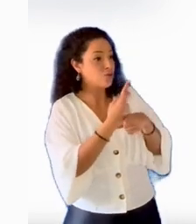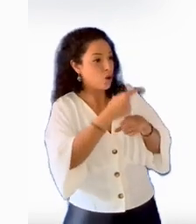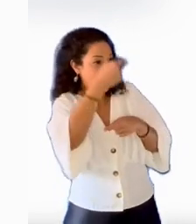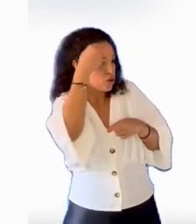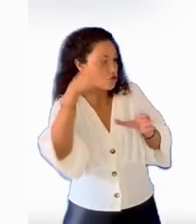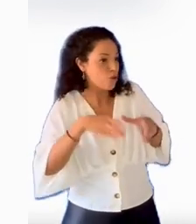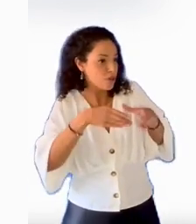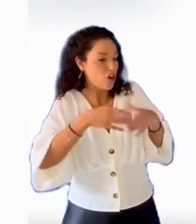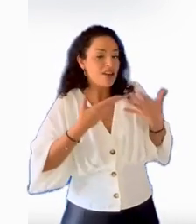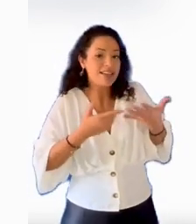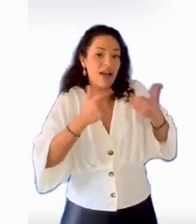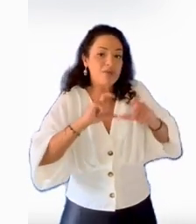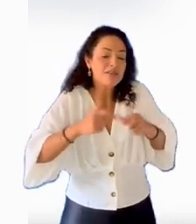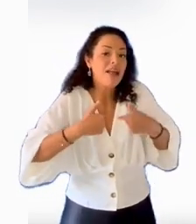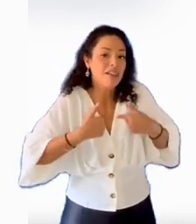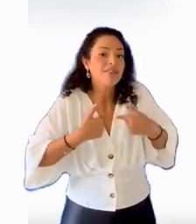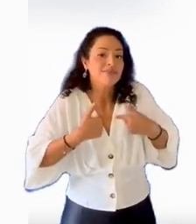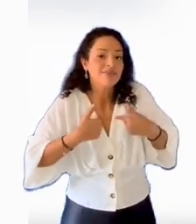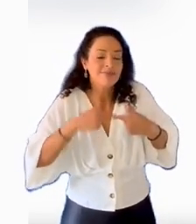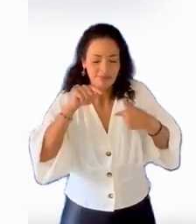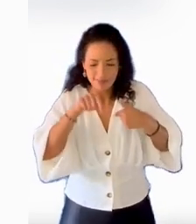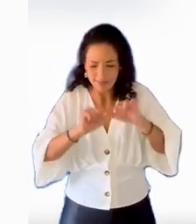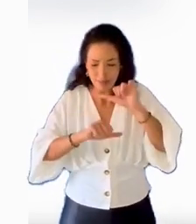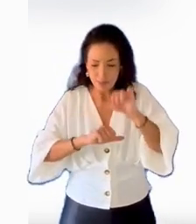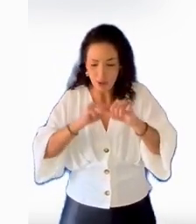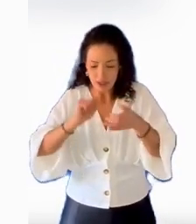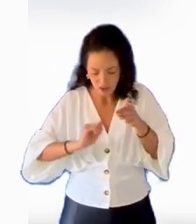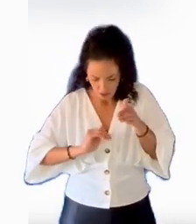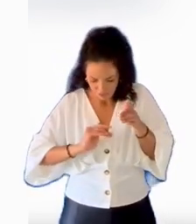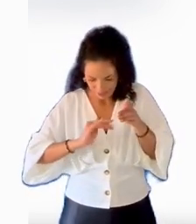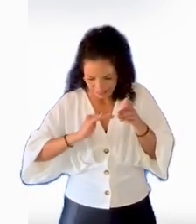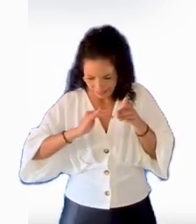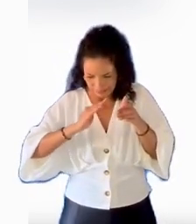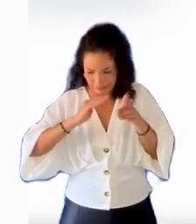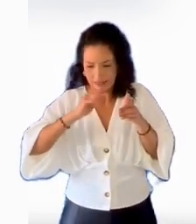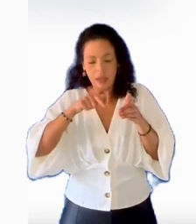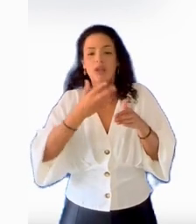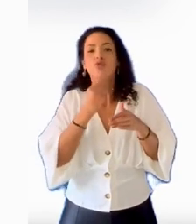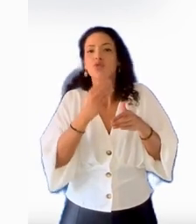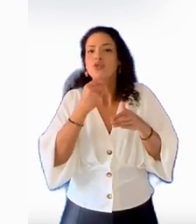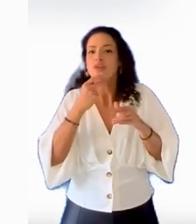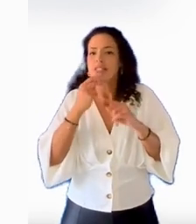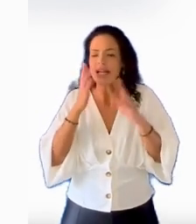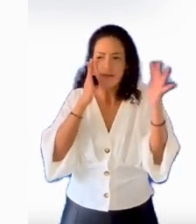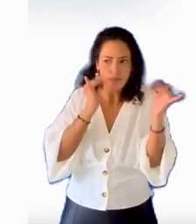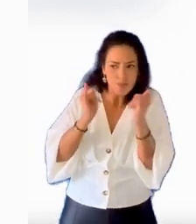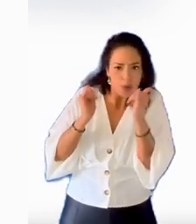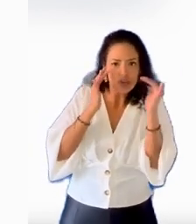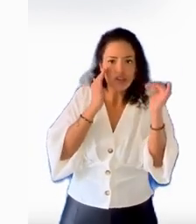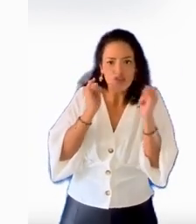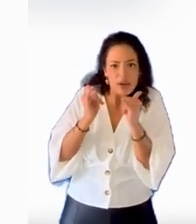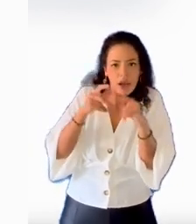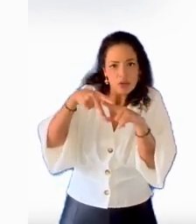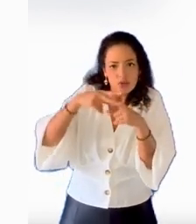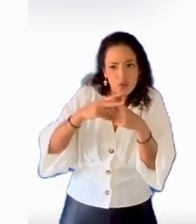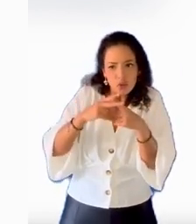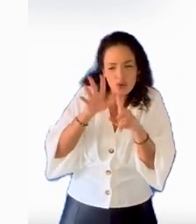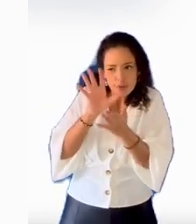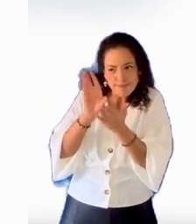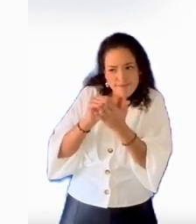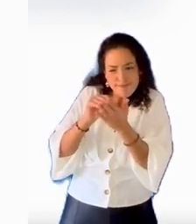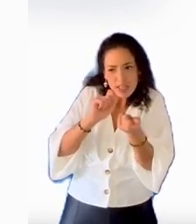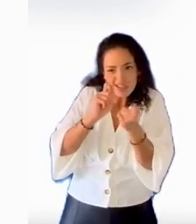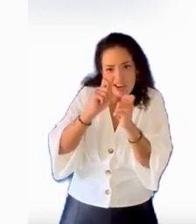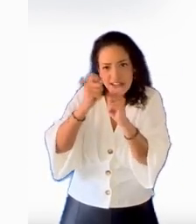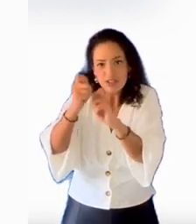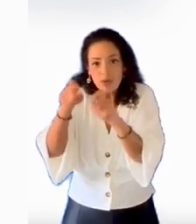our trauma jars now." The process of filling trauma jars can be useful as a monitoring tool to record changes over time, as well as to